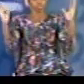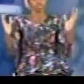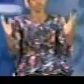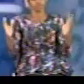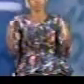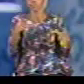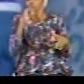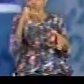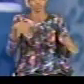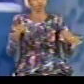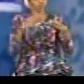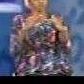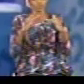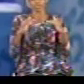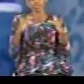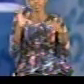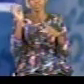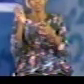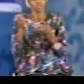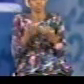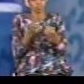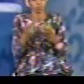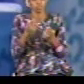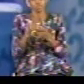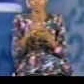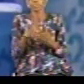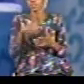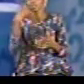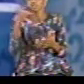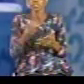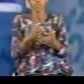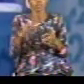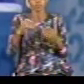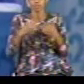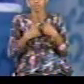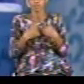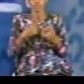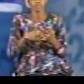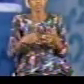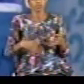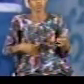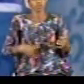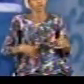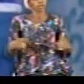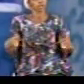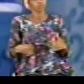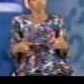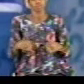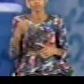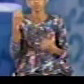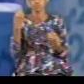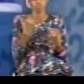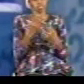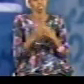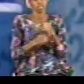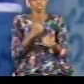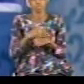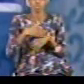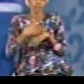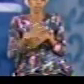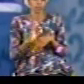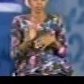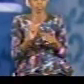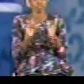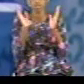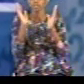says she's been having this serious stomach pain for years. But after the prayers of the man of God tonight, remember something about that